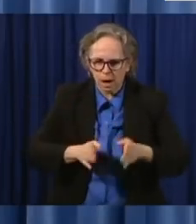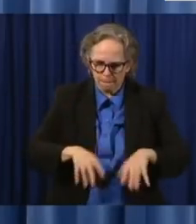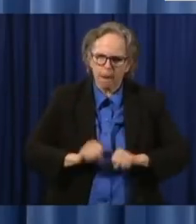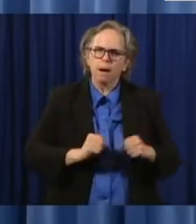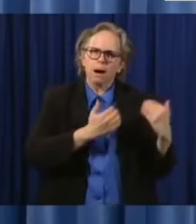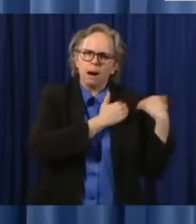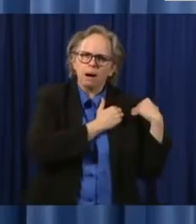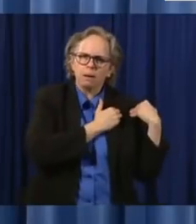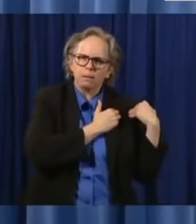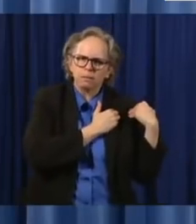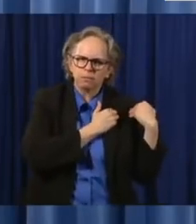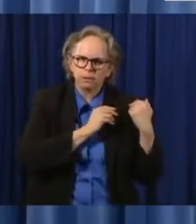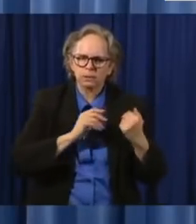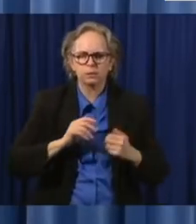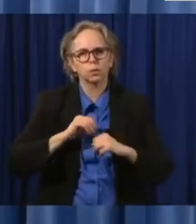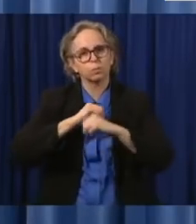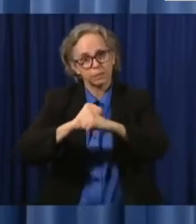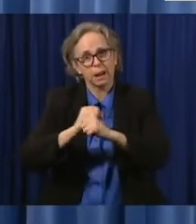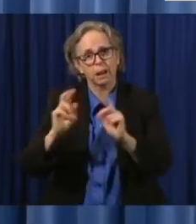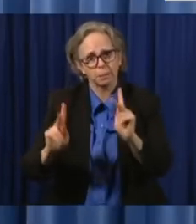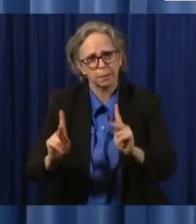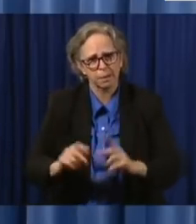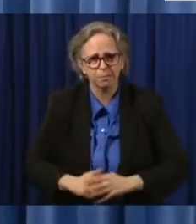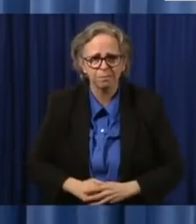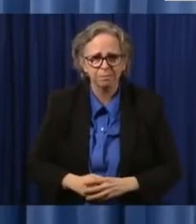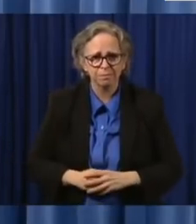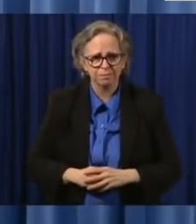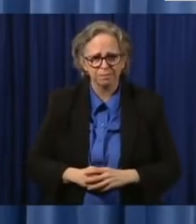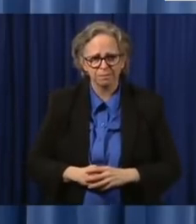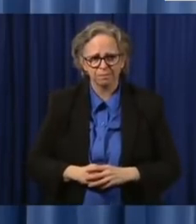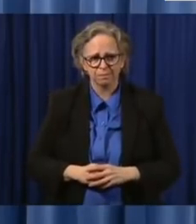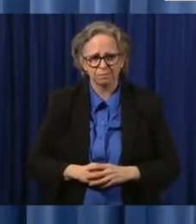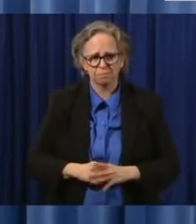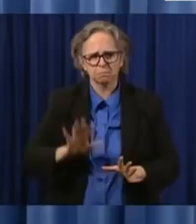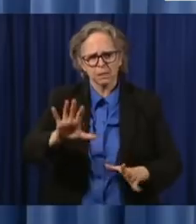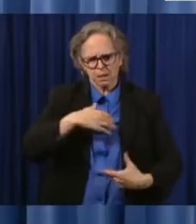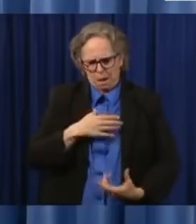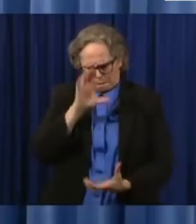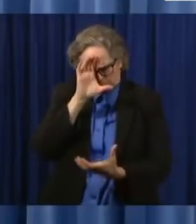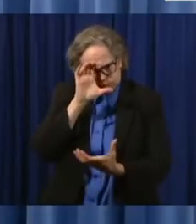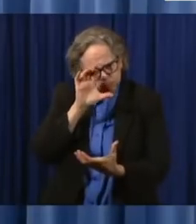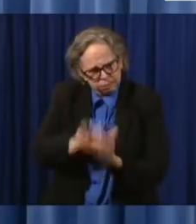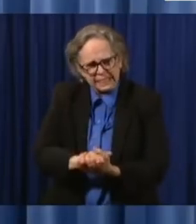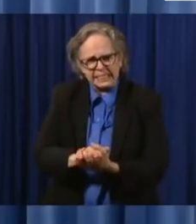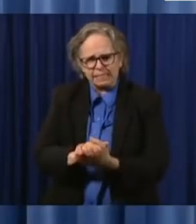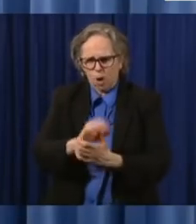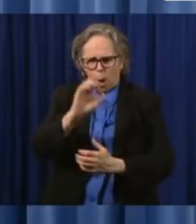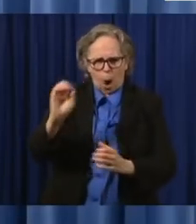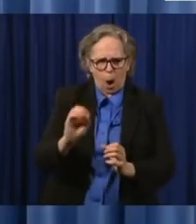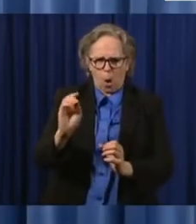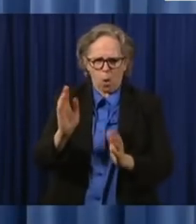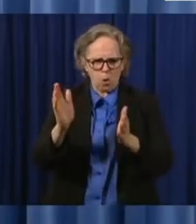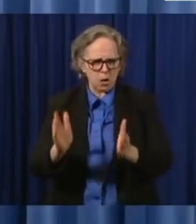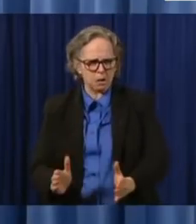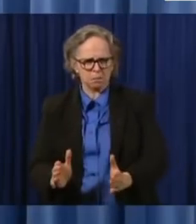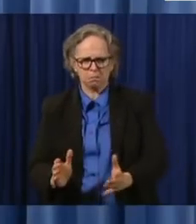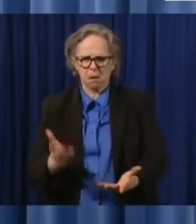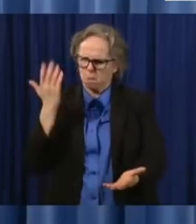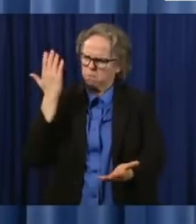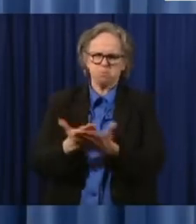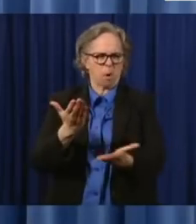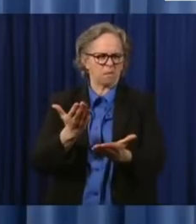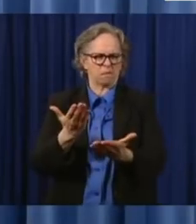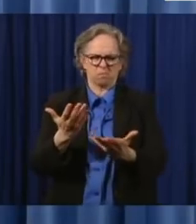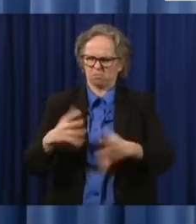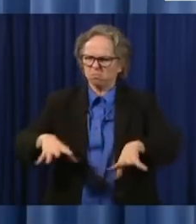safe. I truly believe Ohioans have risen to the challenge in the past. We will